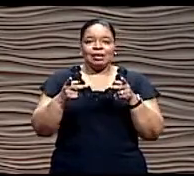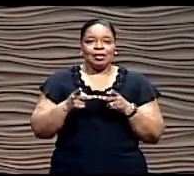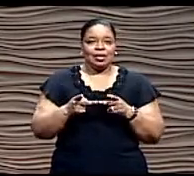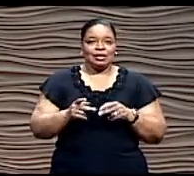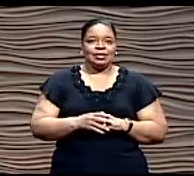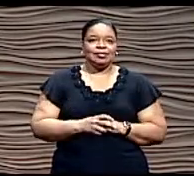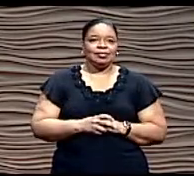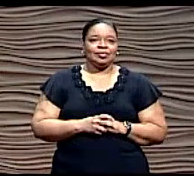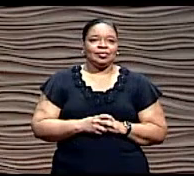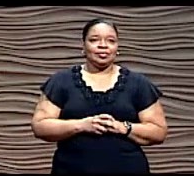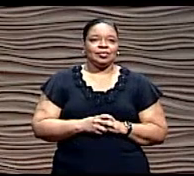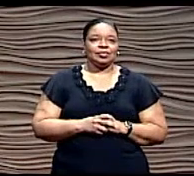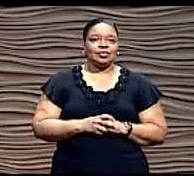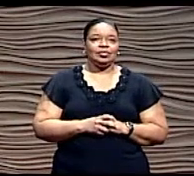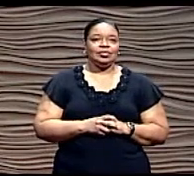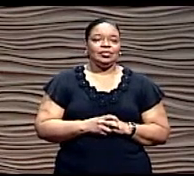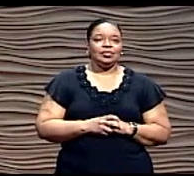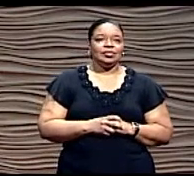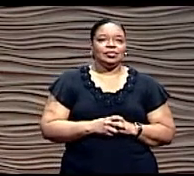you are.